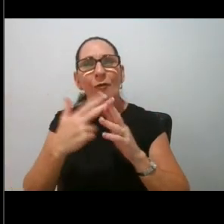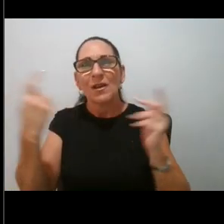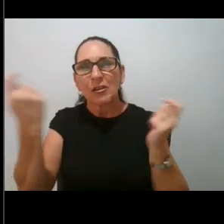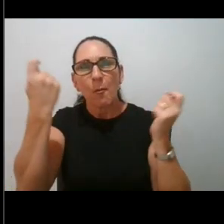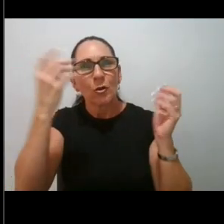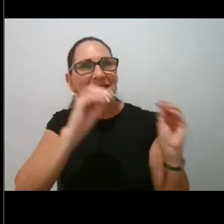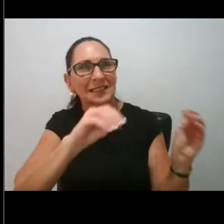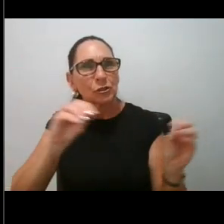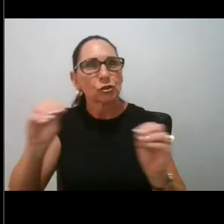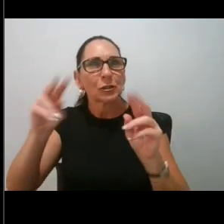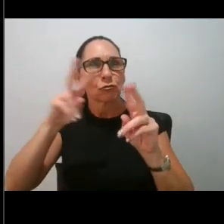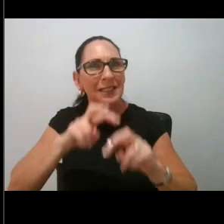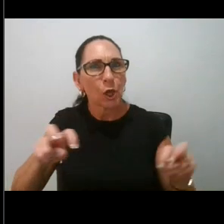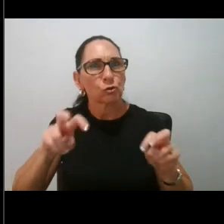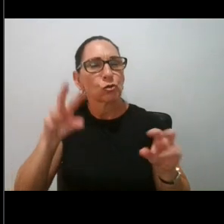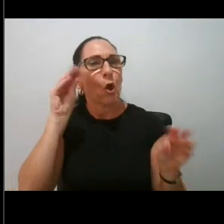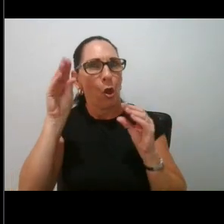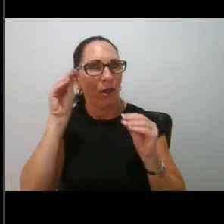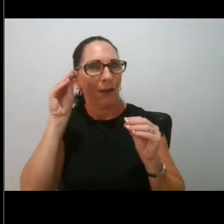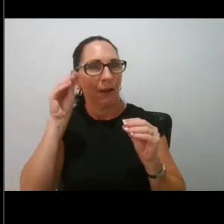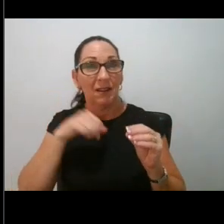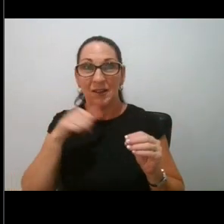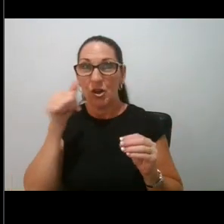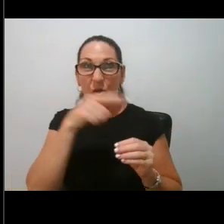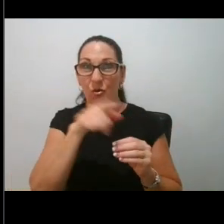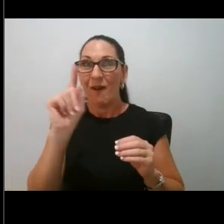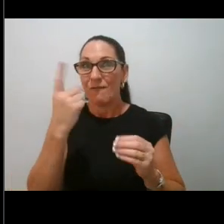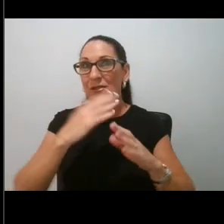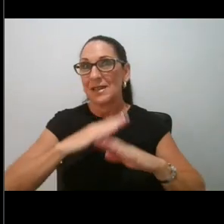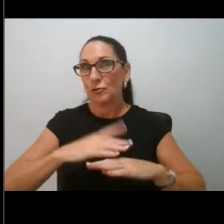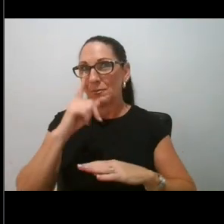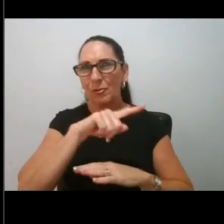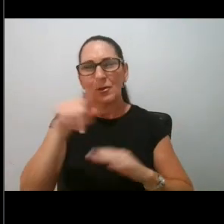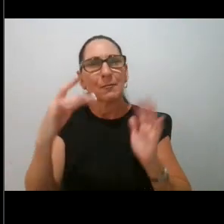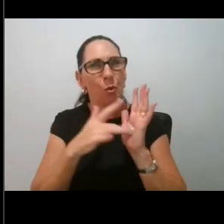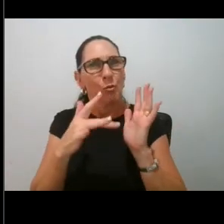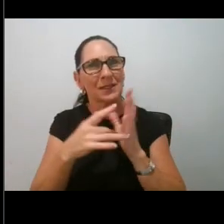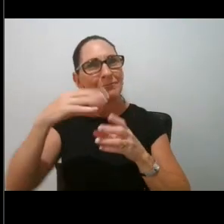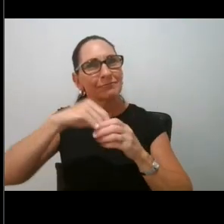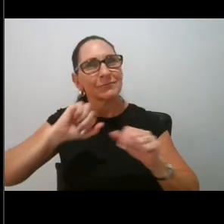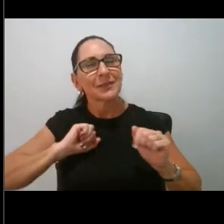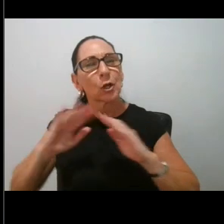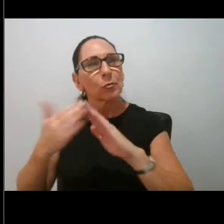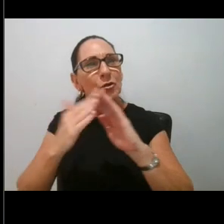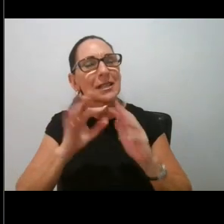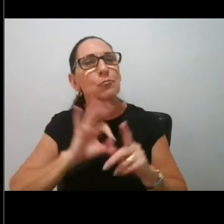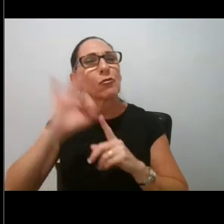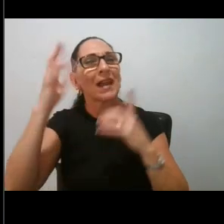acknowledge the important role First Nations people play in our community and in improving our legal system.